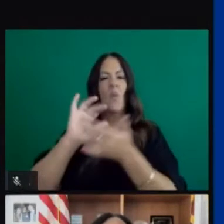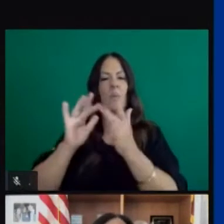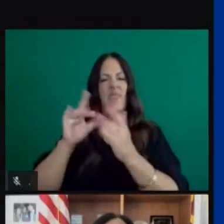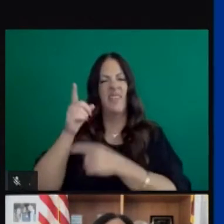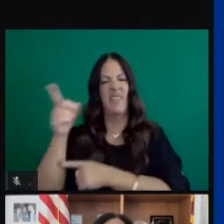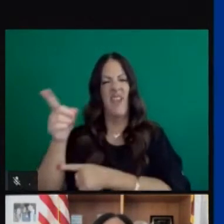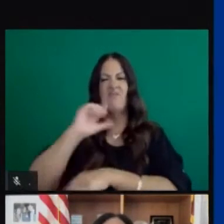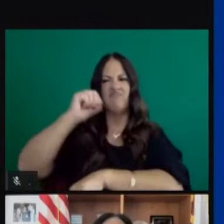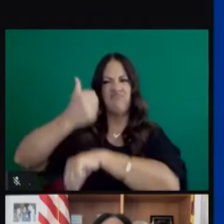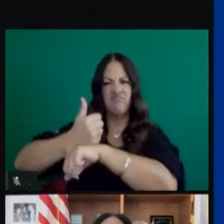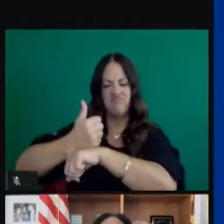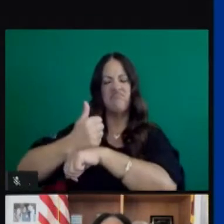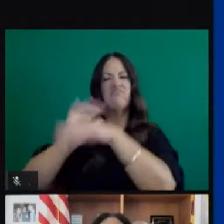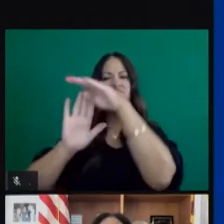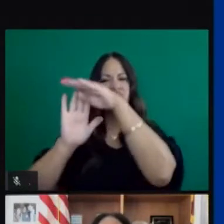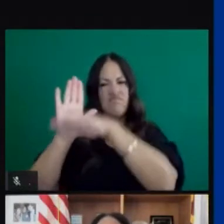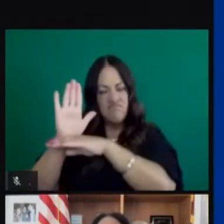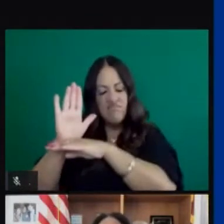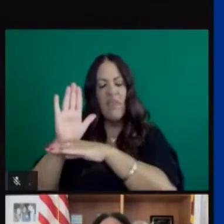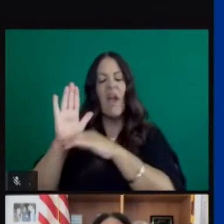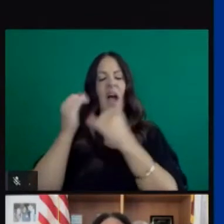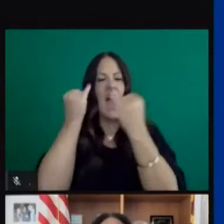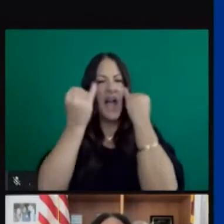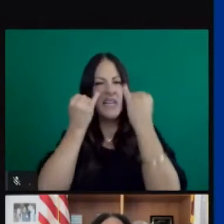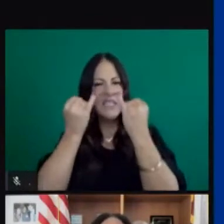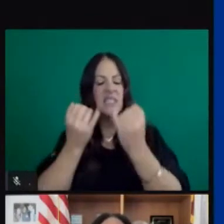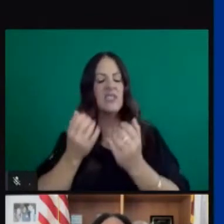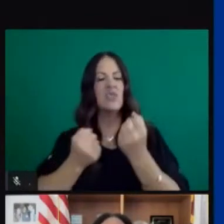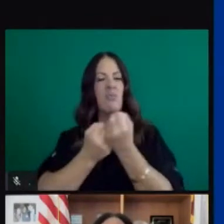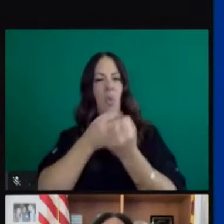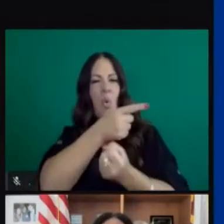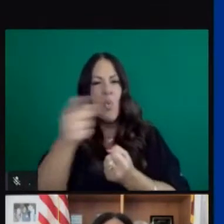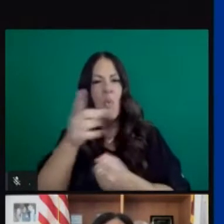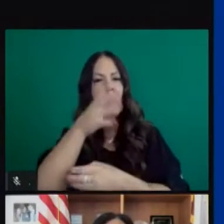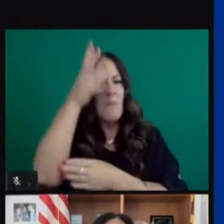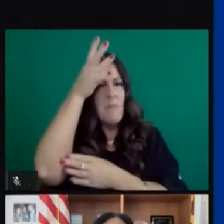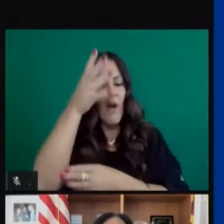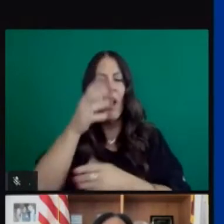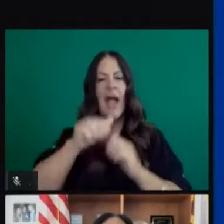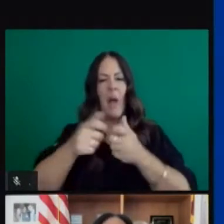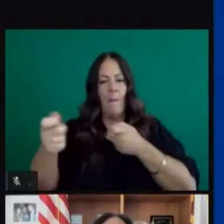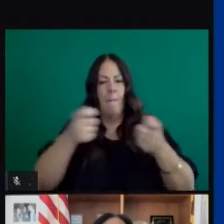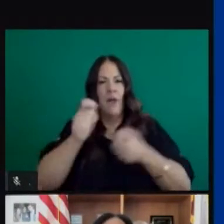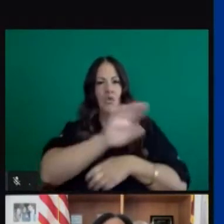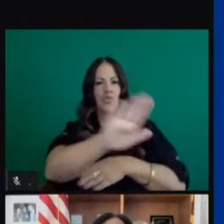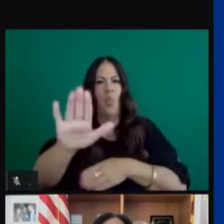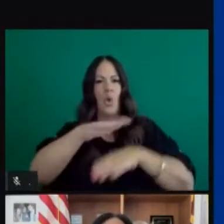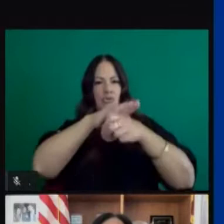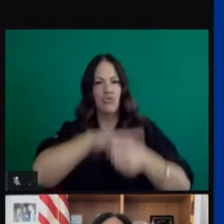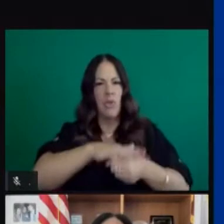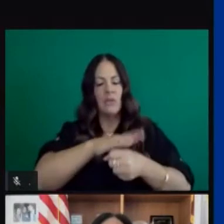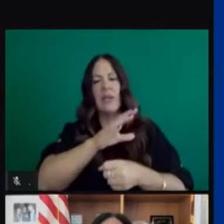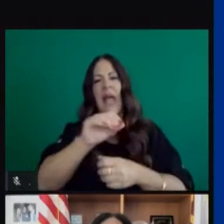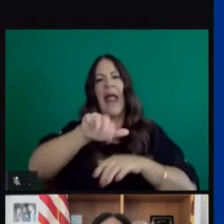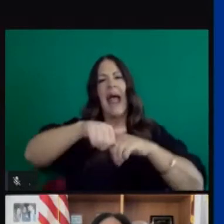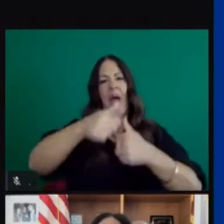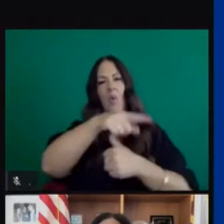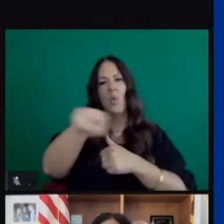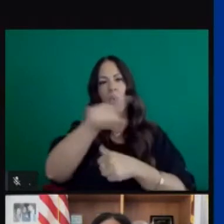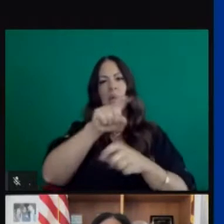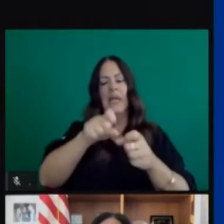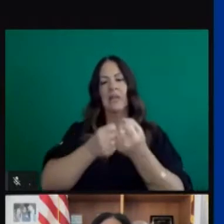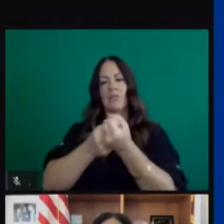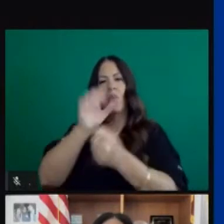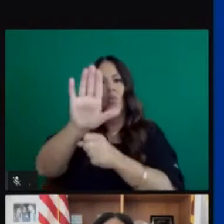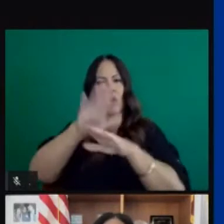offers evidence-based resources and tools for parents and children to help manage stress and other resources to support wellness.